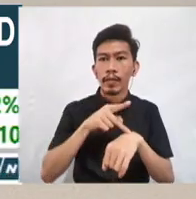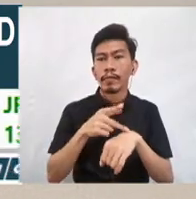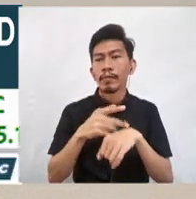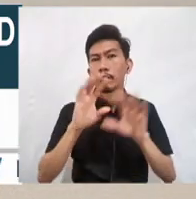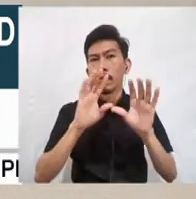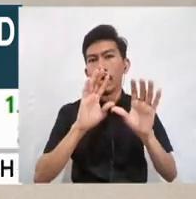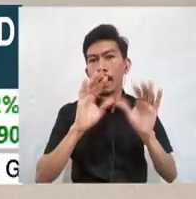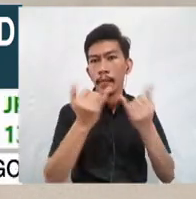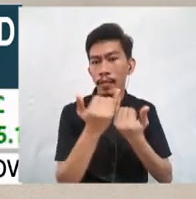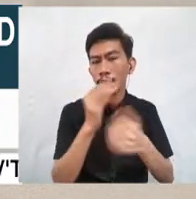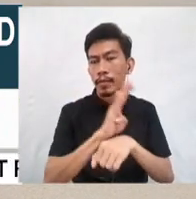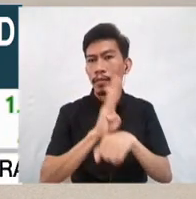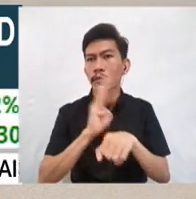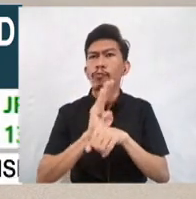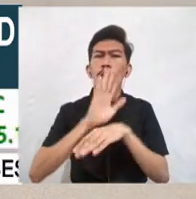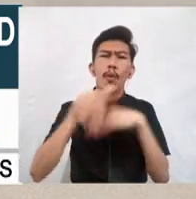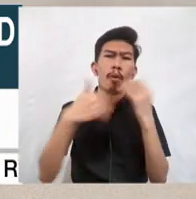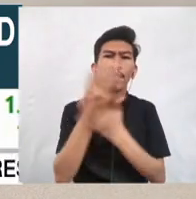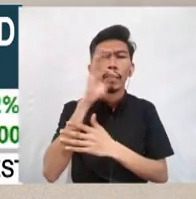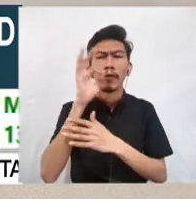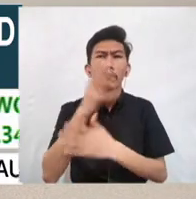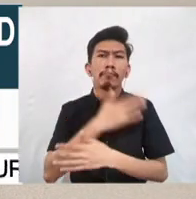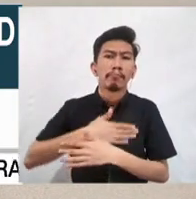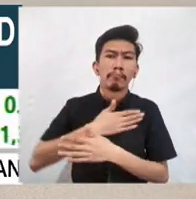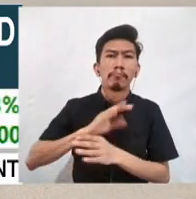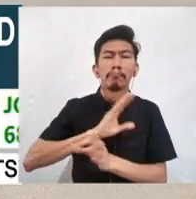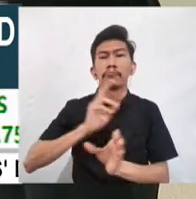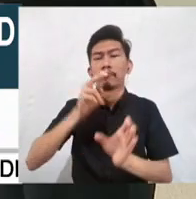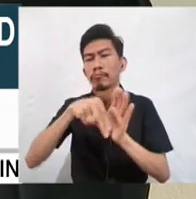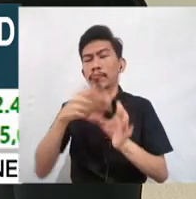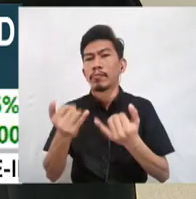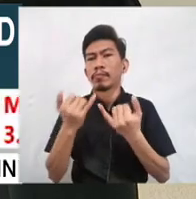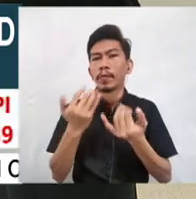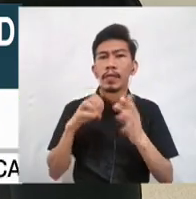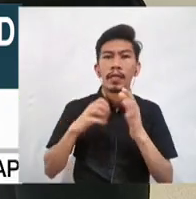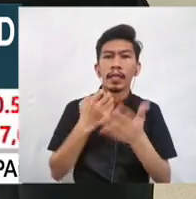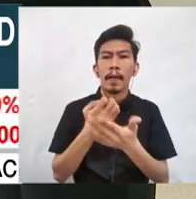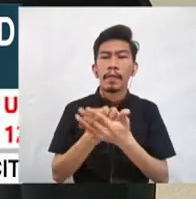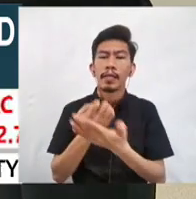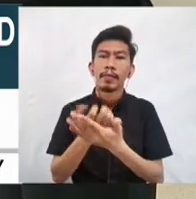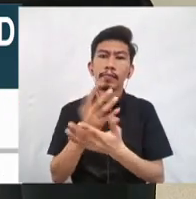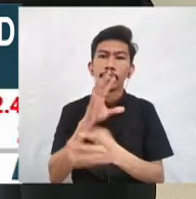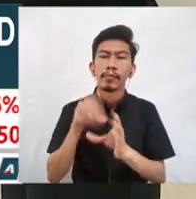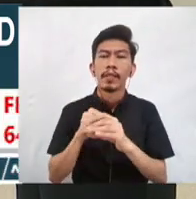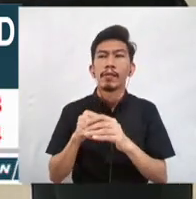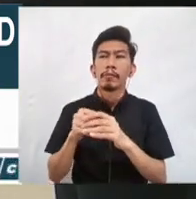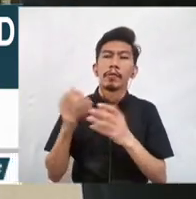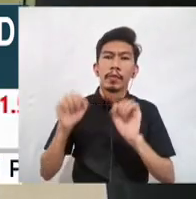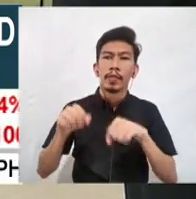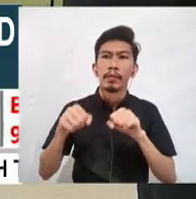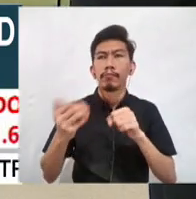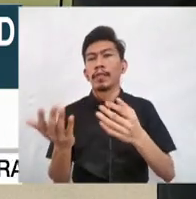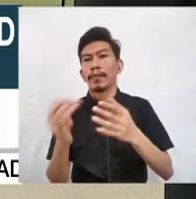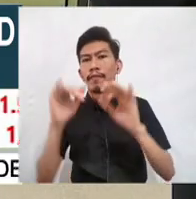to join in completing the supply chain so we can attract more investors to the country. Mm-hmm. Because if we